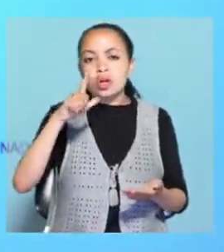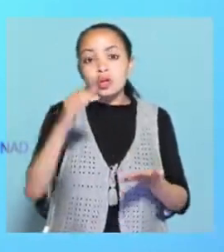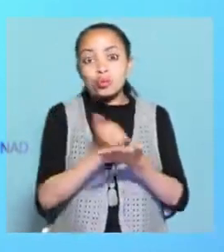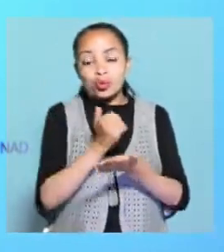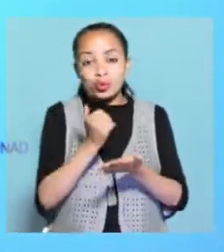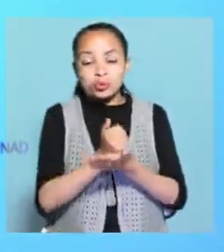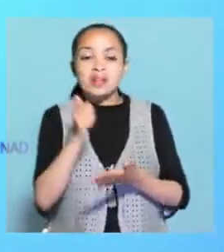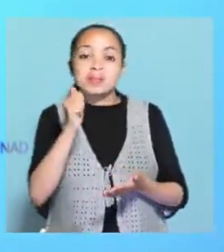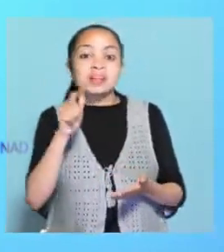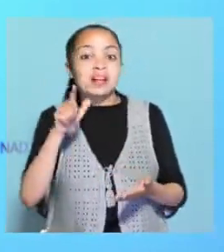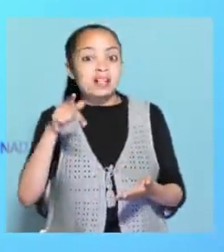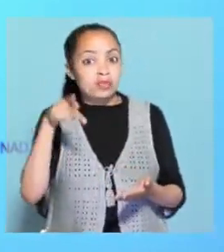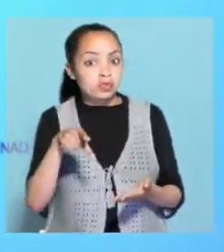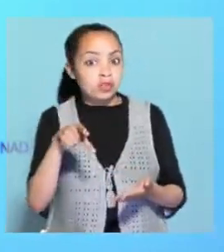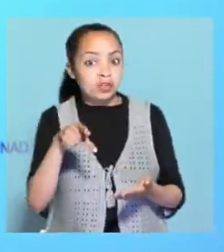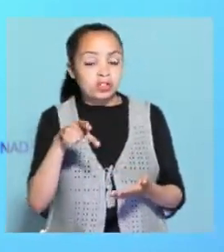level phosphorylation.